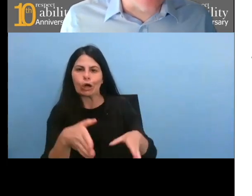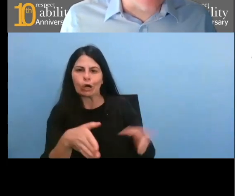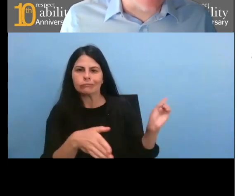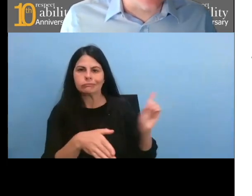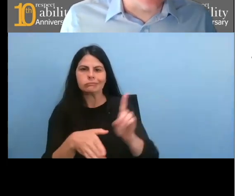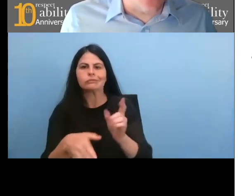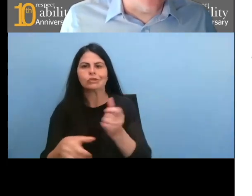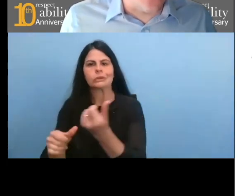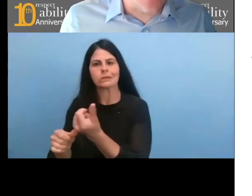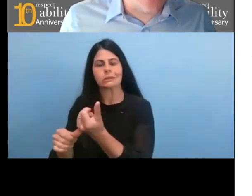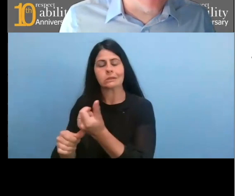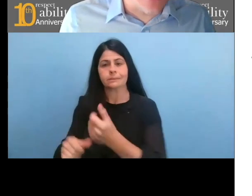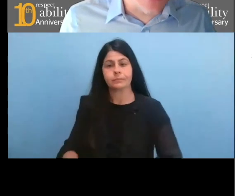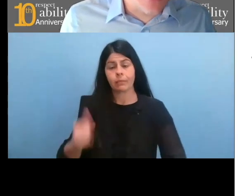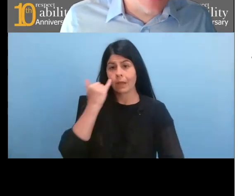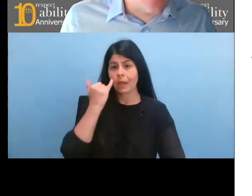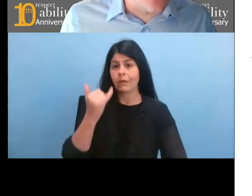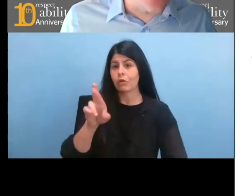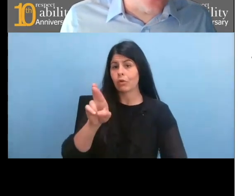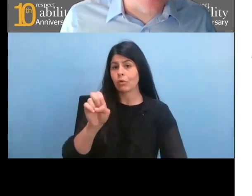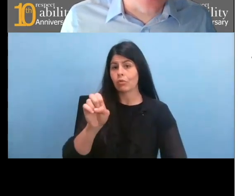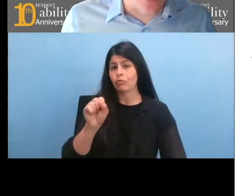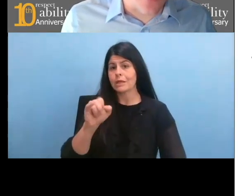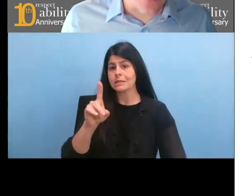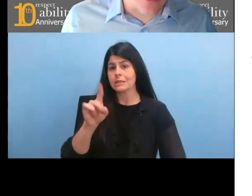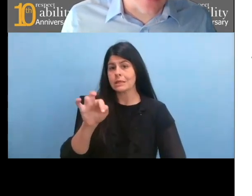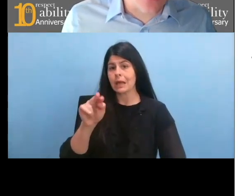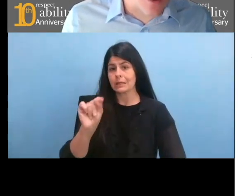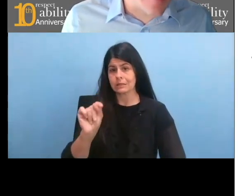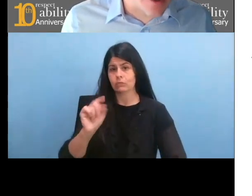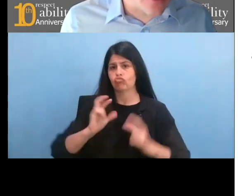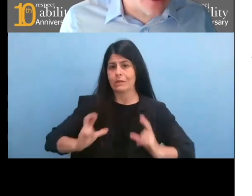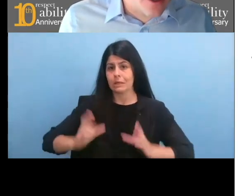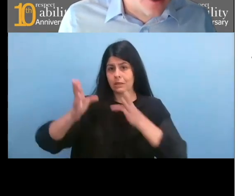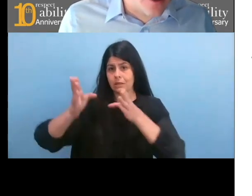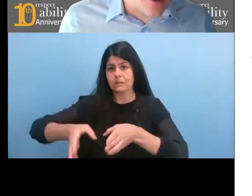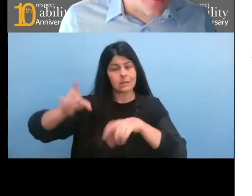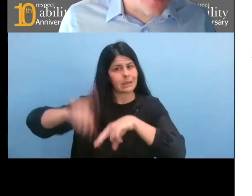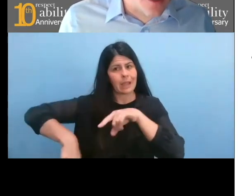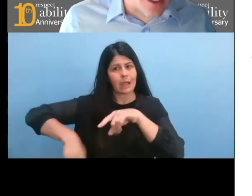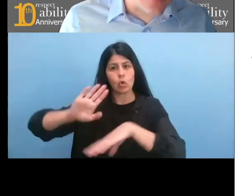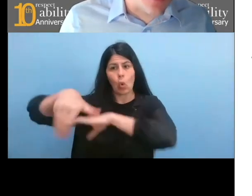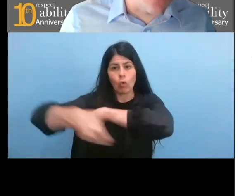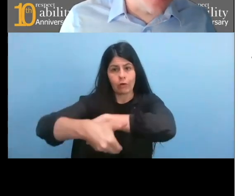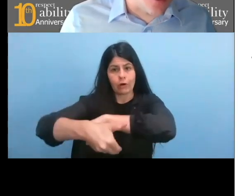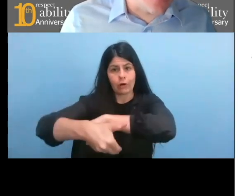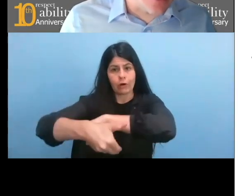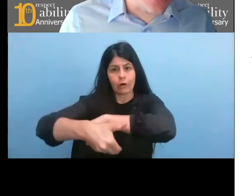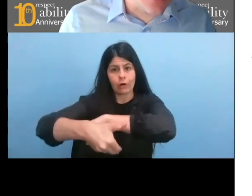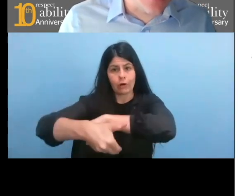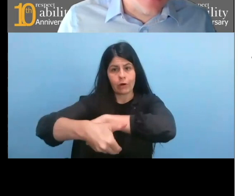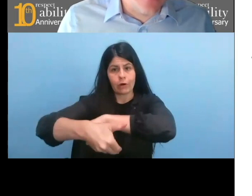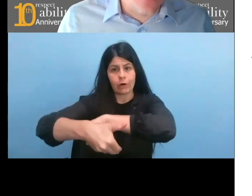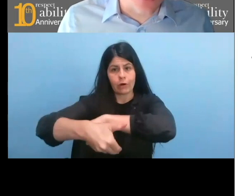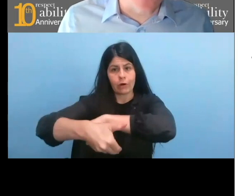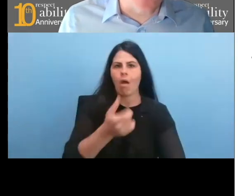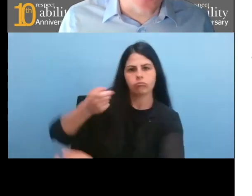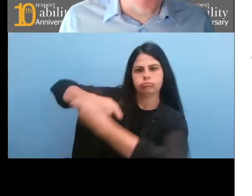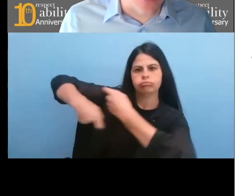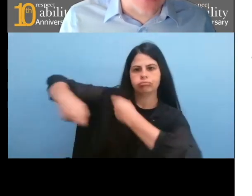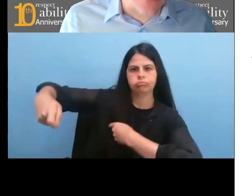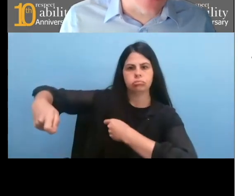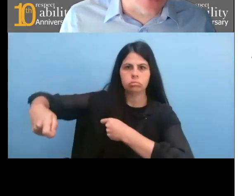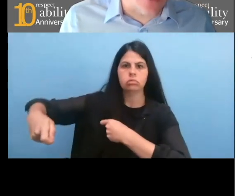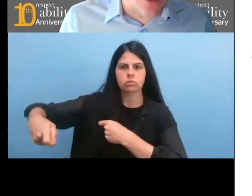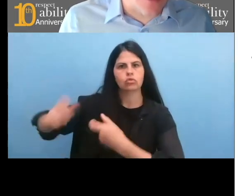a resident can't do overnight calls, there's no reason why they can't swap out as part of an accommodation to fulfill